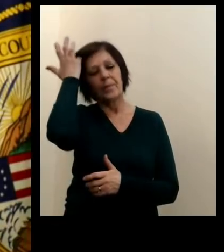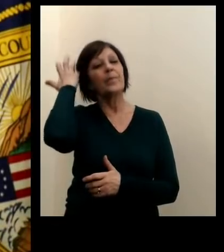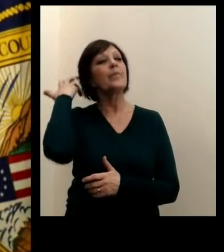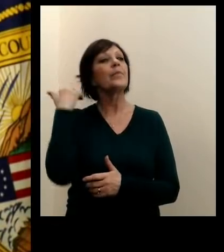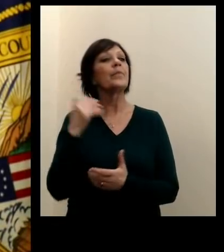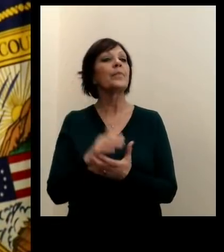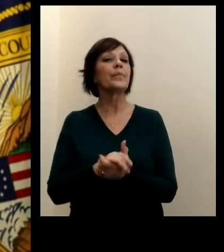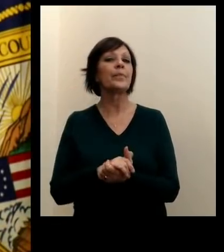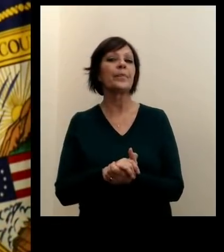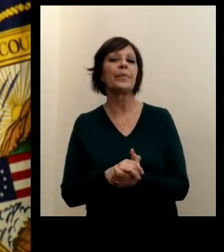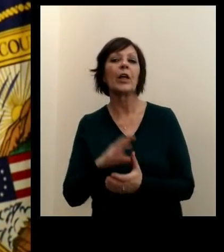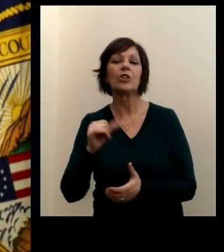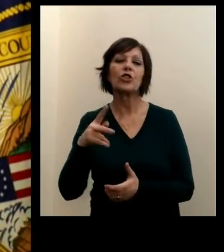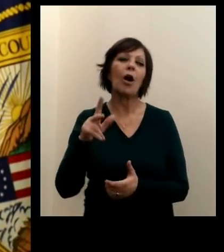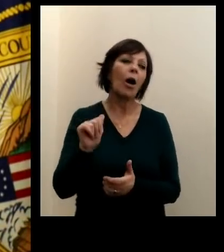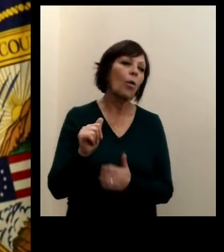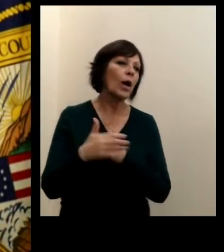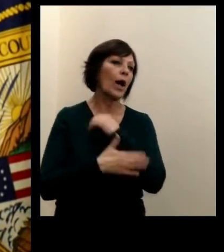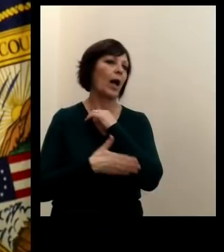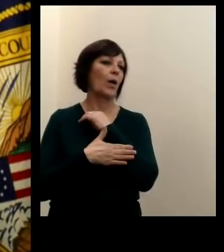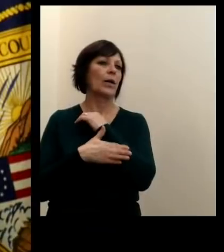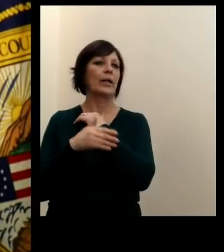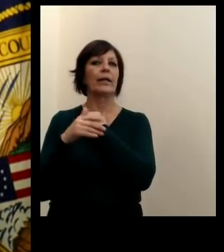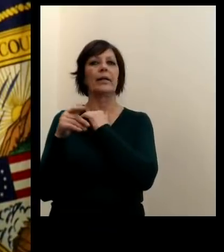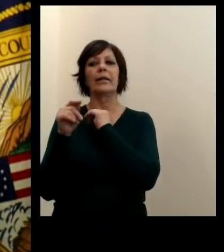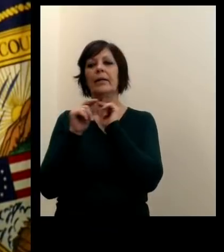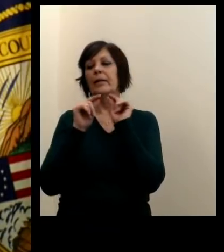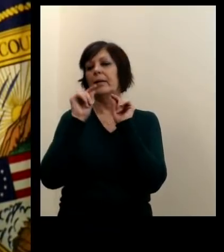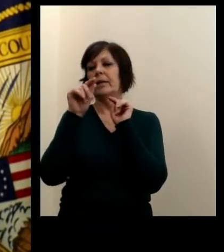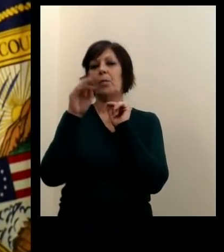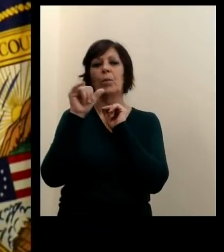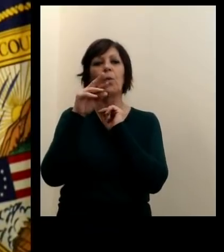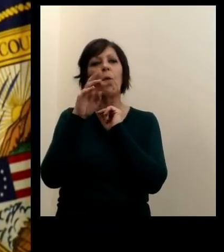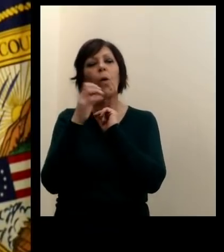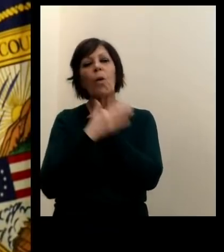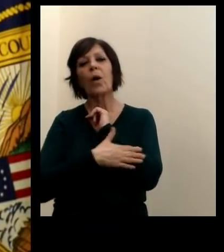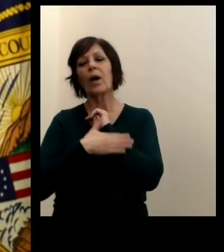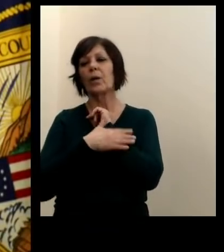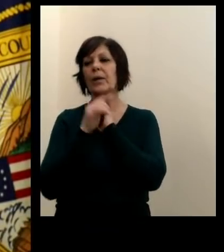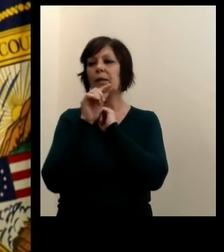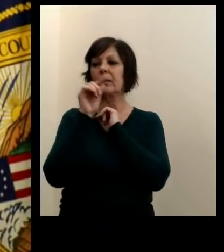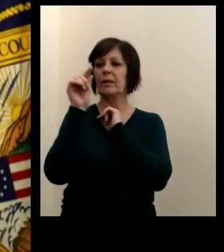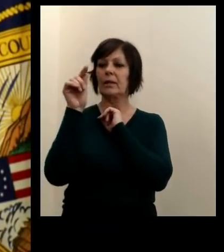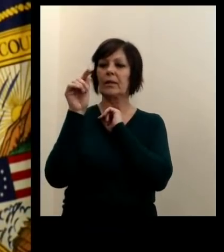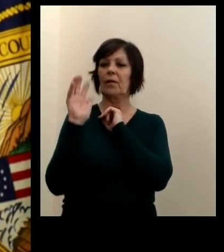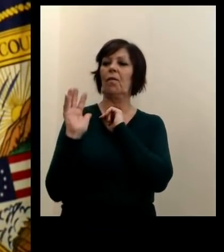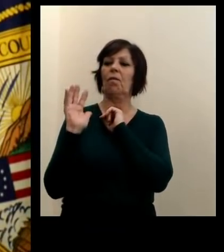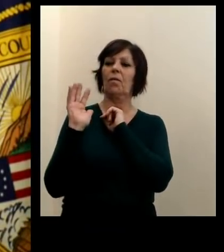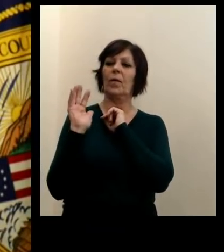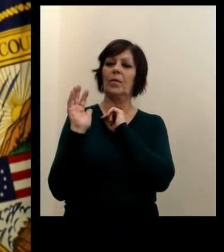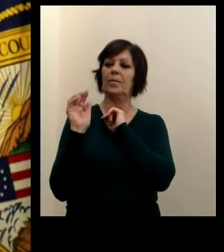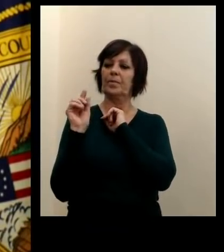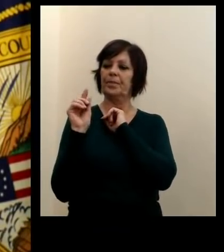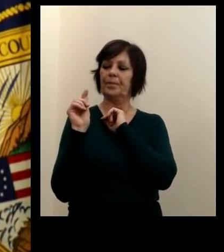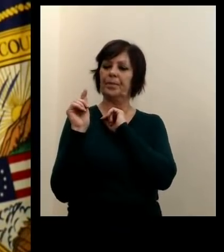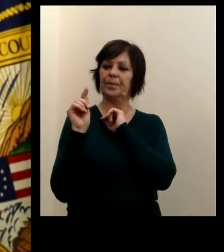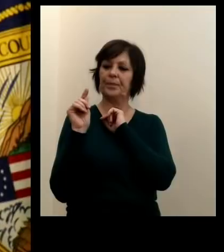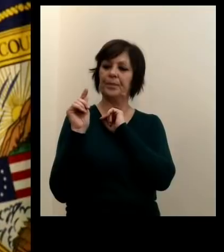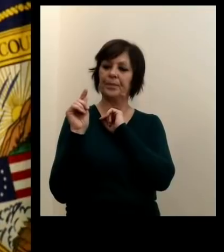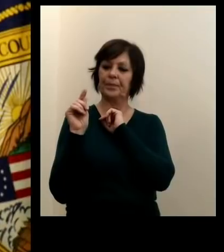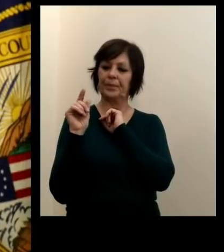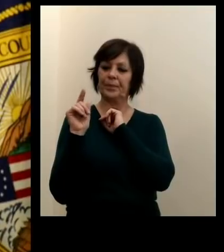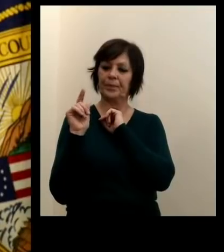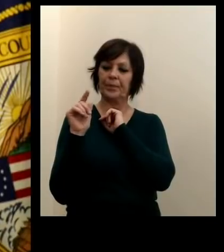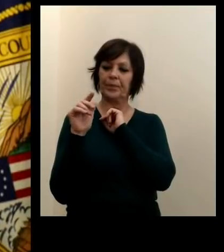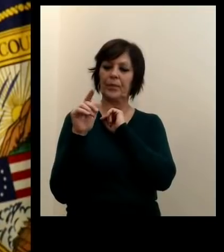P.J. Wendell, Chautauqua County Executive, was on. Adam Bello, Monroe County Executive, was on. Former Lieutenant